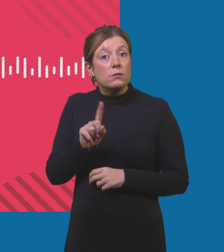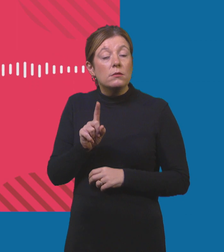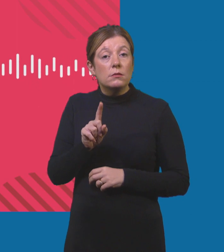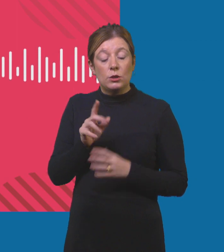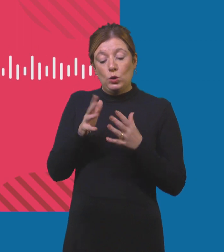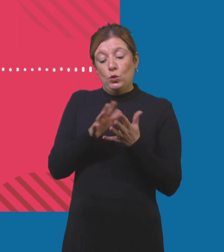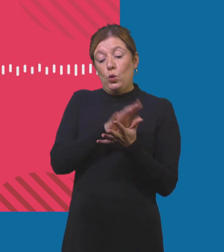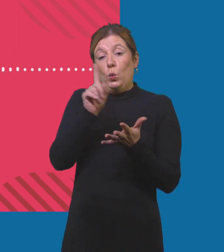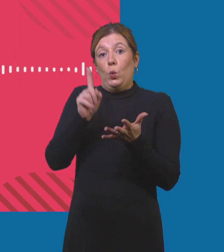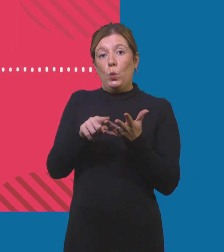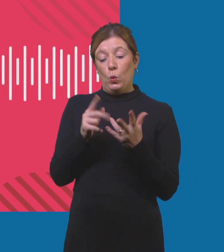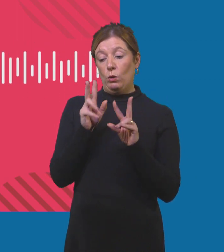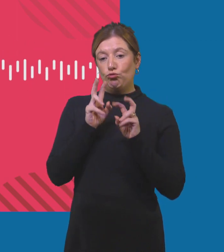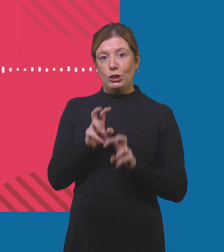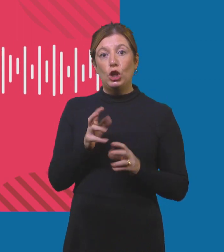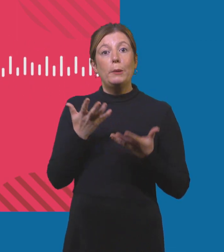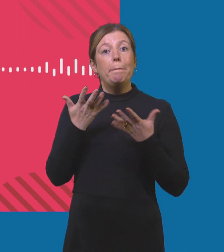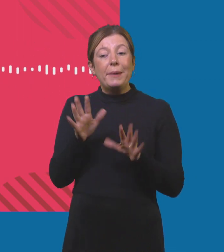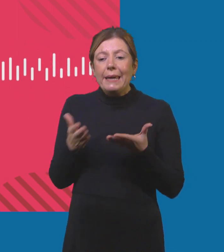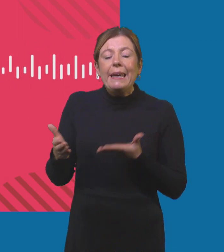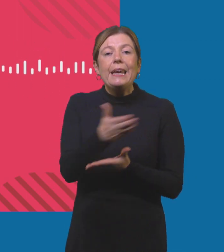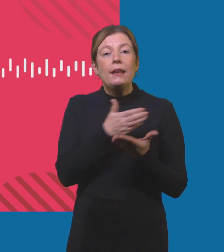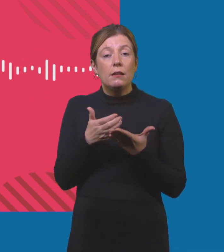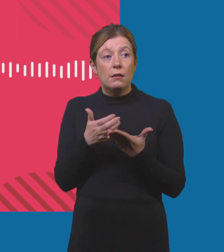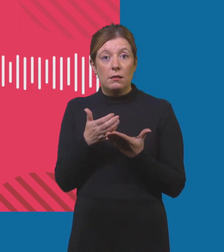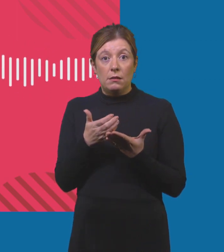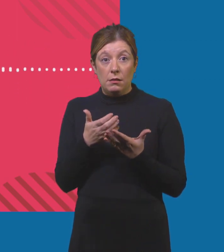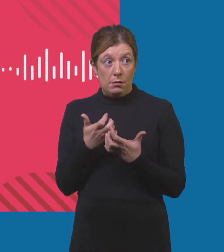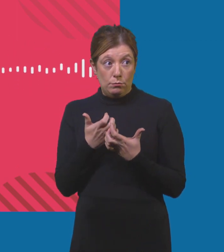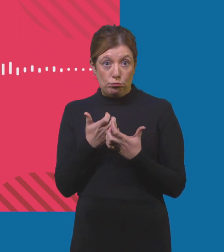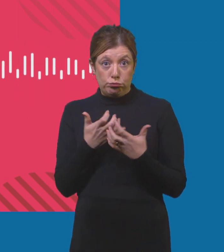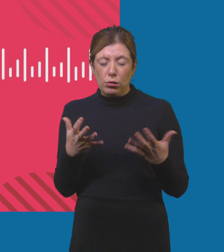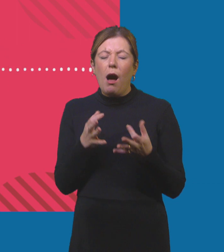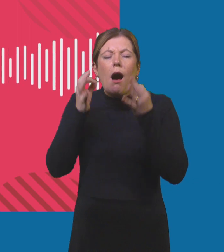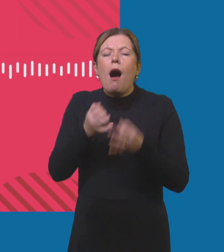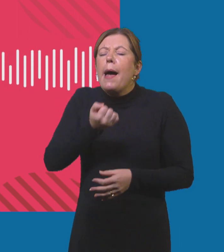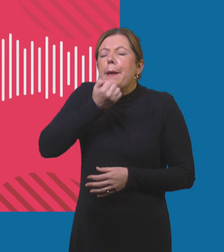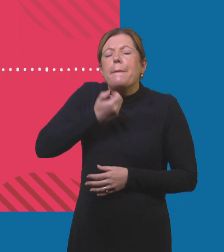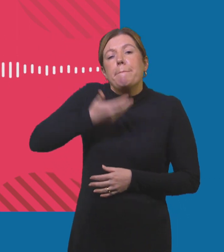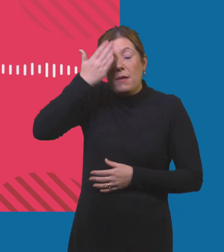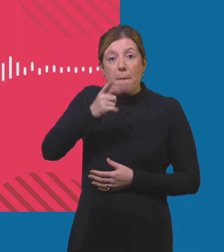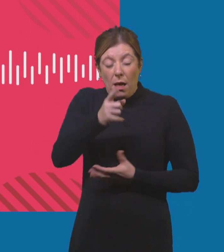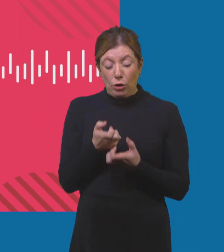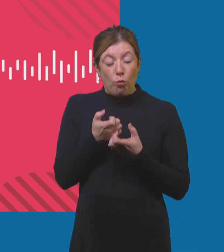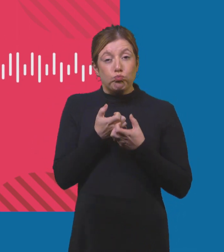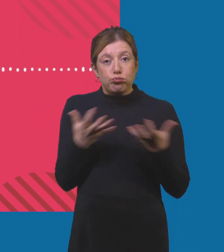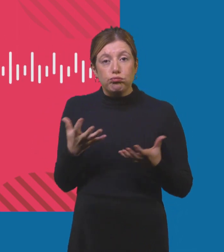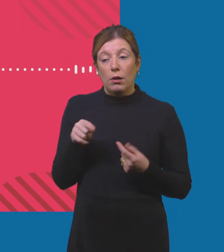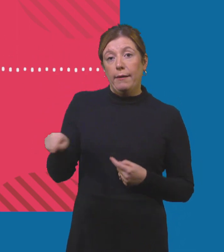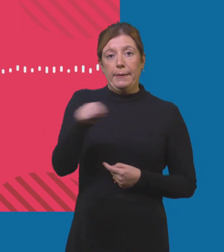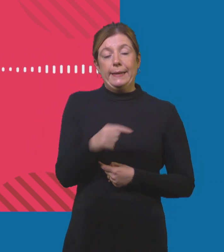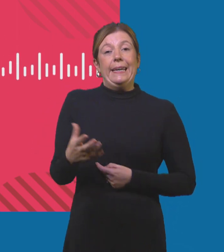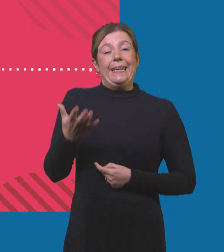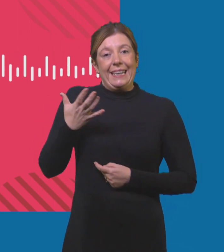study that found that there's like millions. I haven't got the exact numbers to hand. There was a lot of people in need